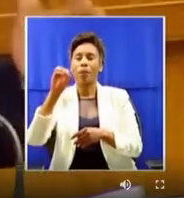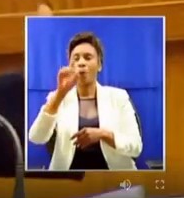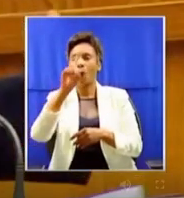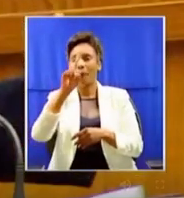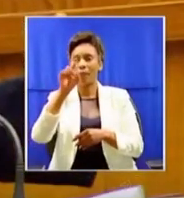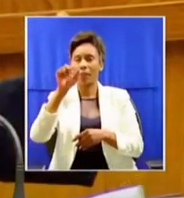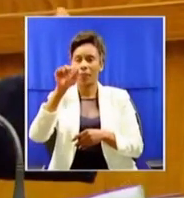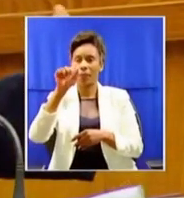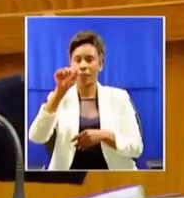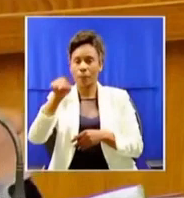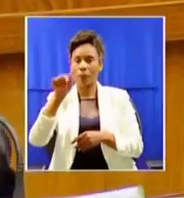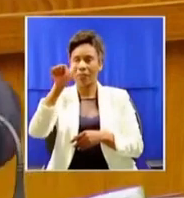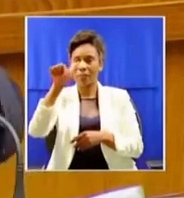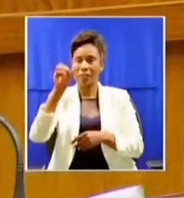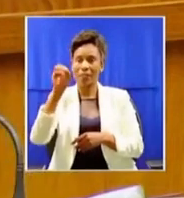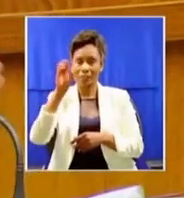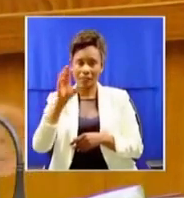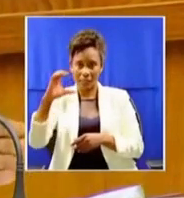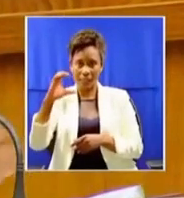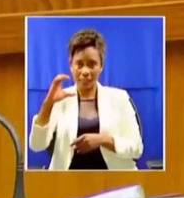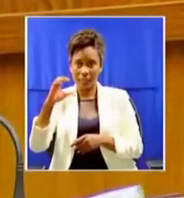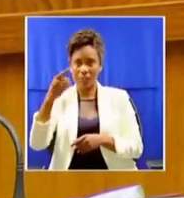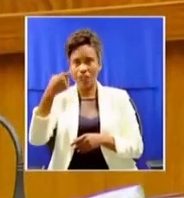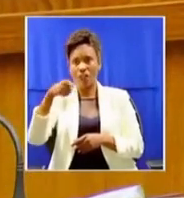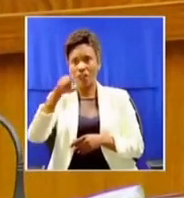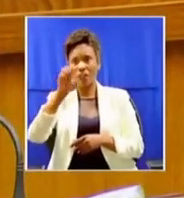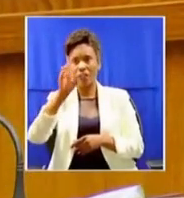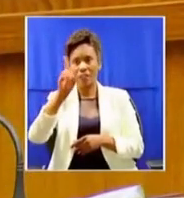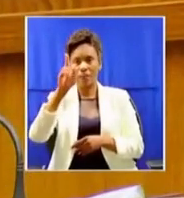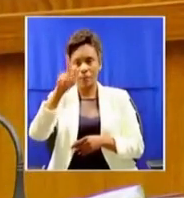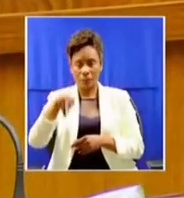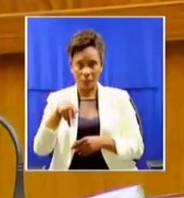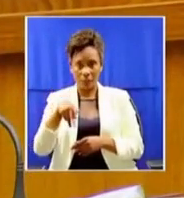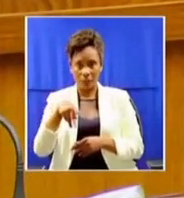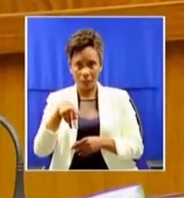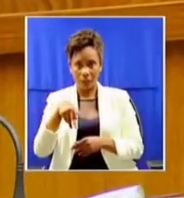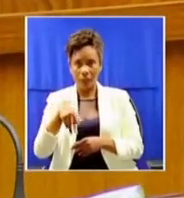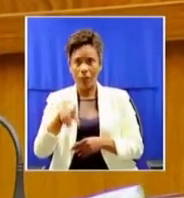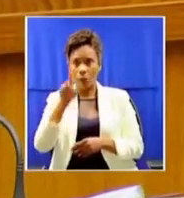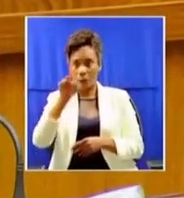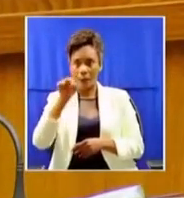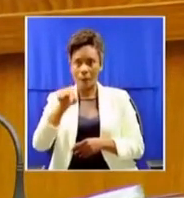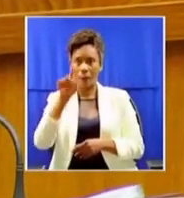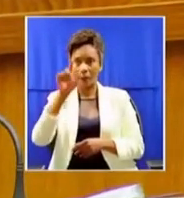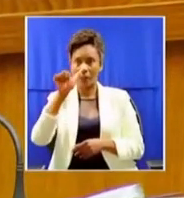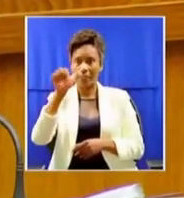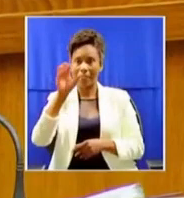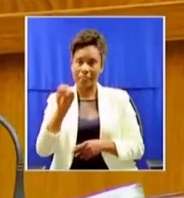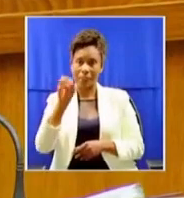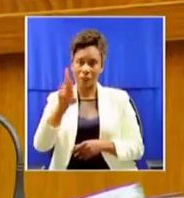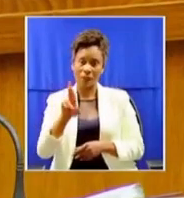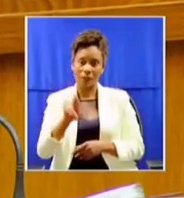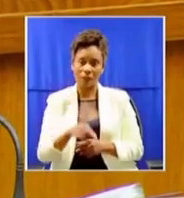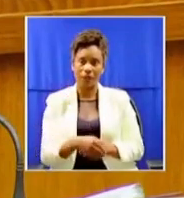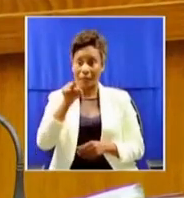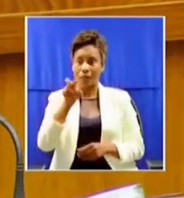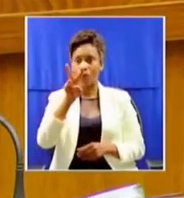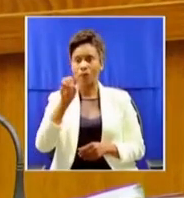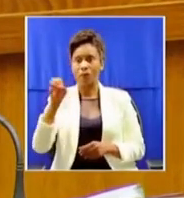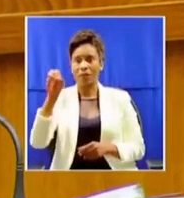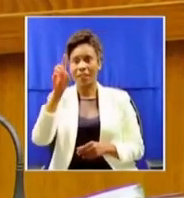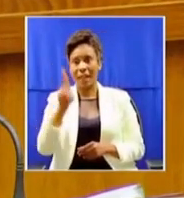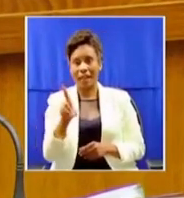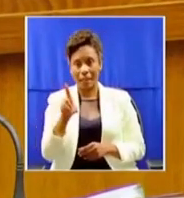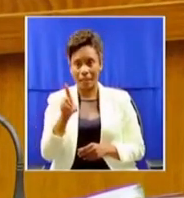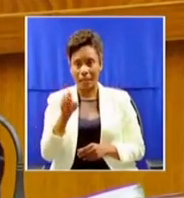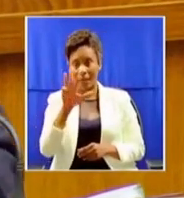One rand spent, in GDP terms, 1.60. It's in